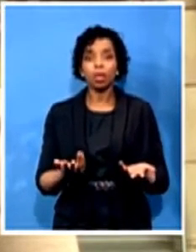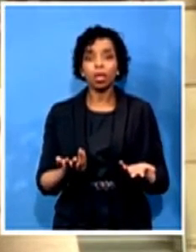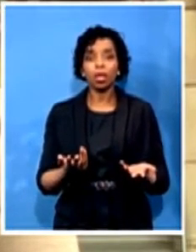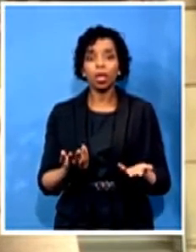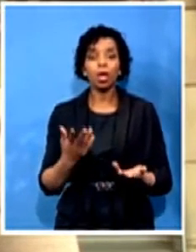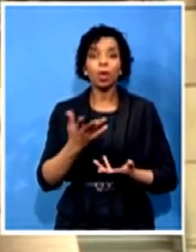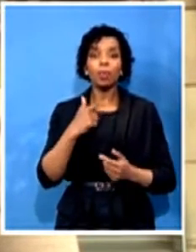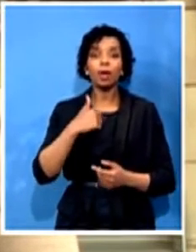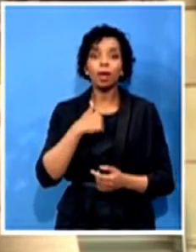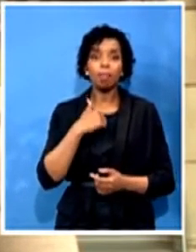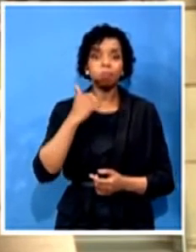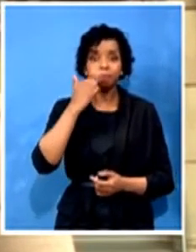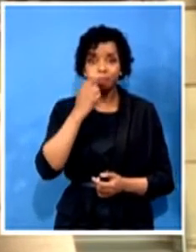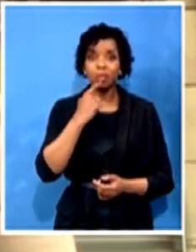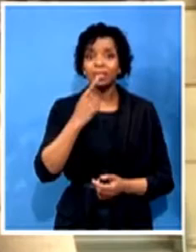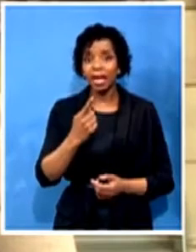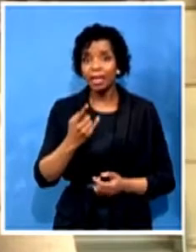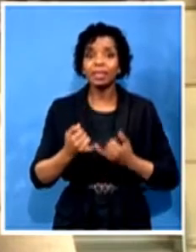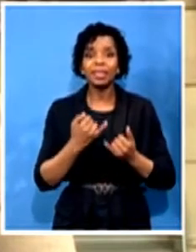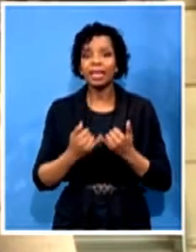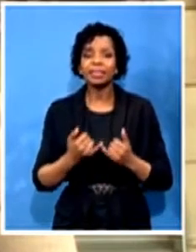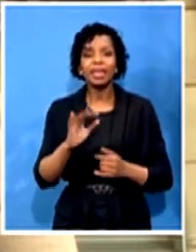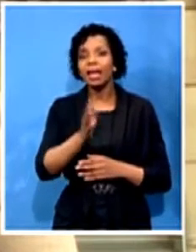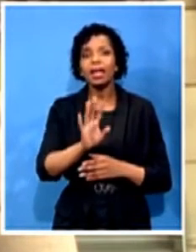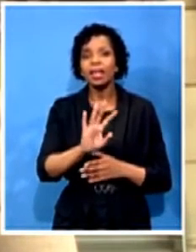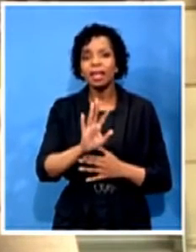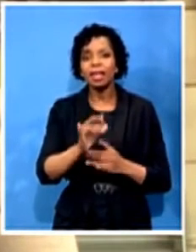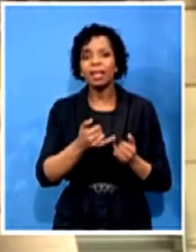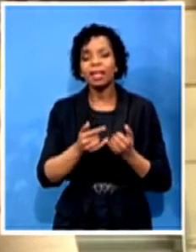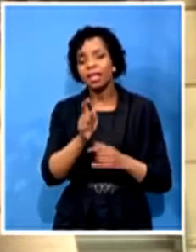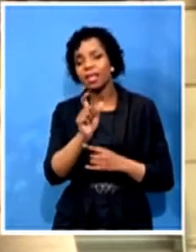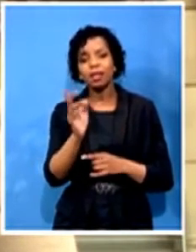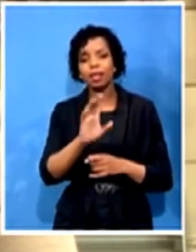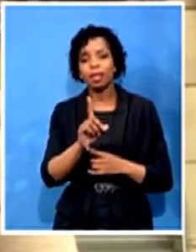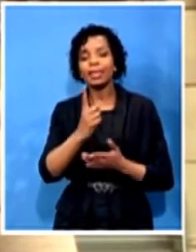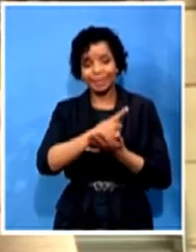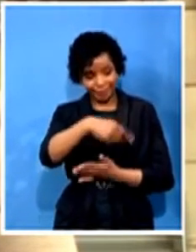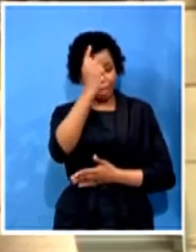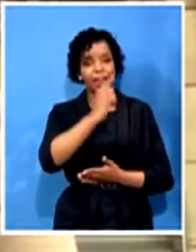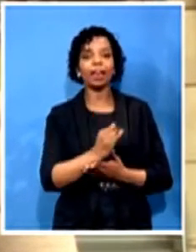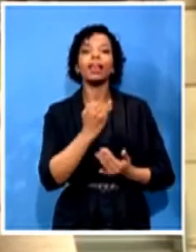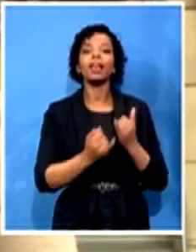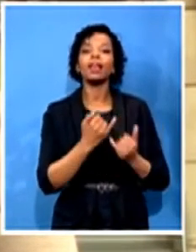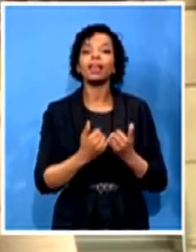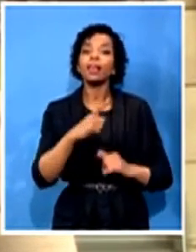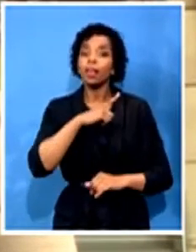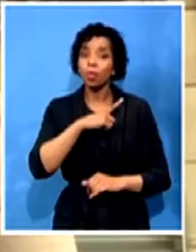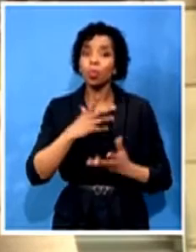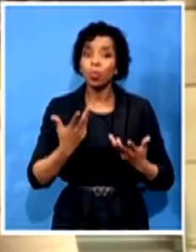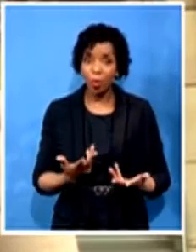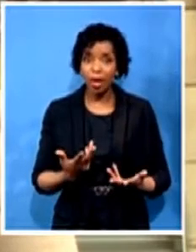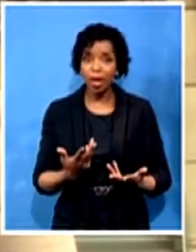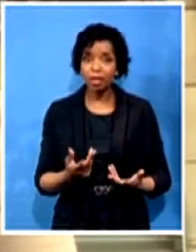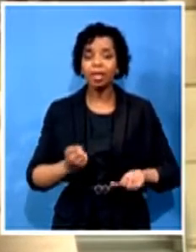are entering into, the commercialization of sex simply because they are trying to meet their needs within the